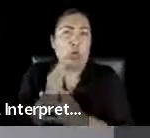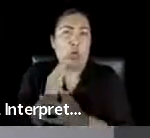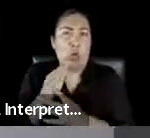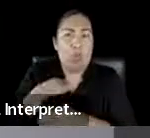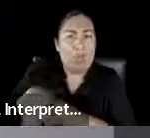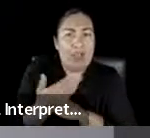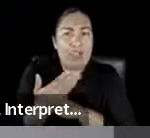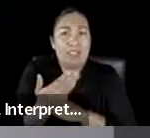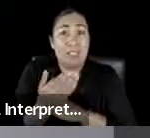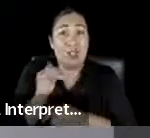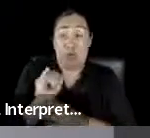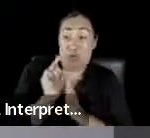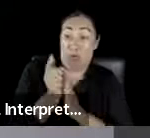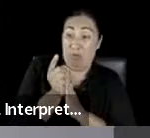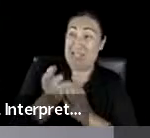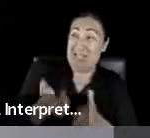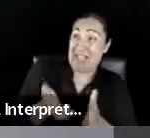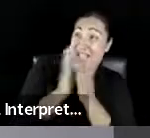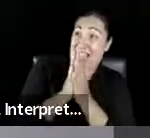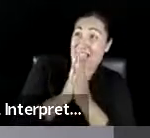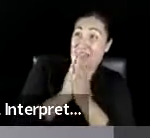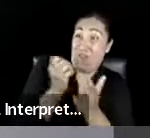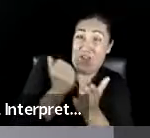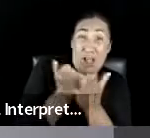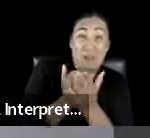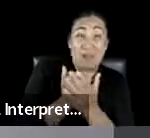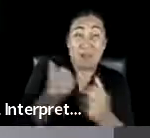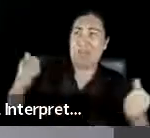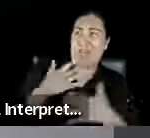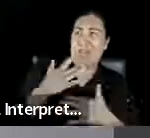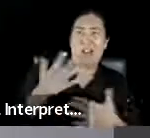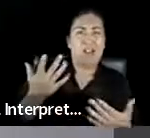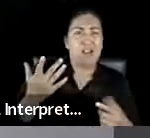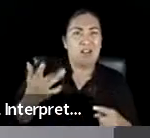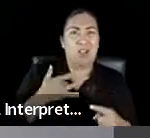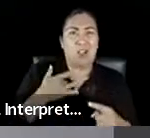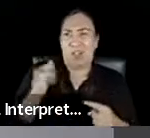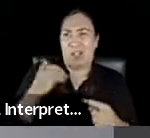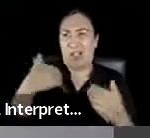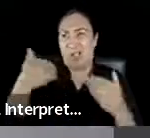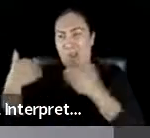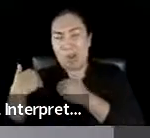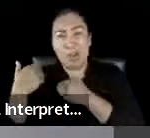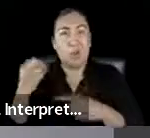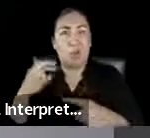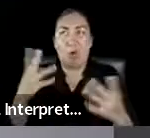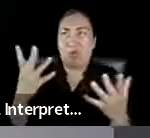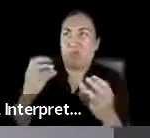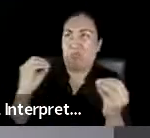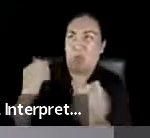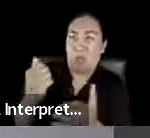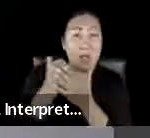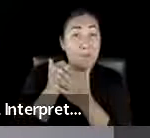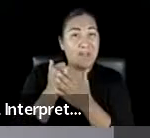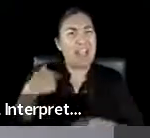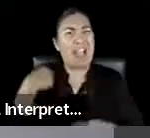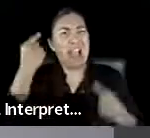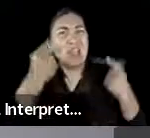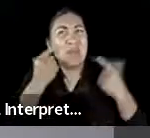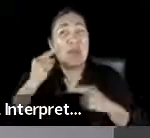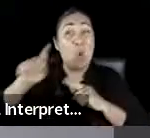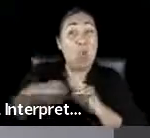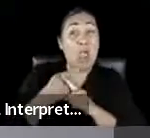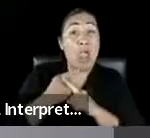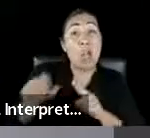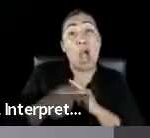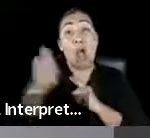that I needed, whether it was fear of being let down or fear of feeling like a burden. And yet, as I think about the times when others have